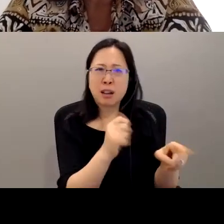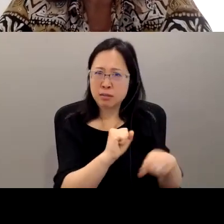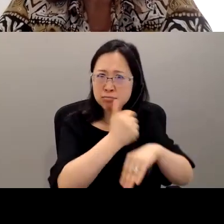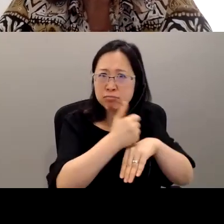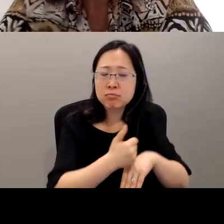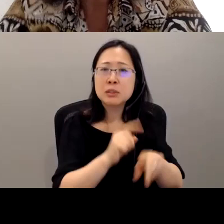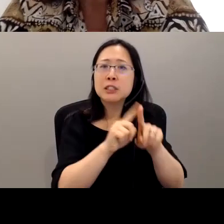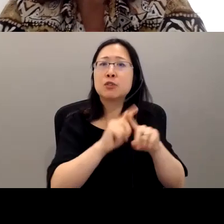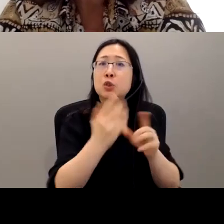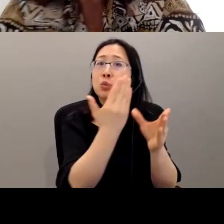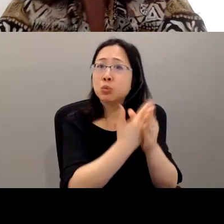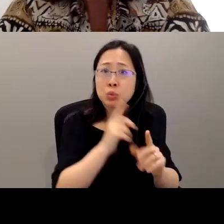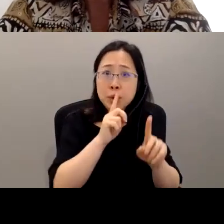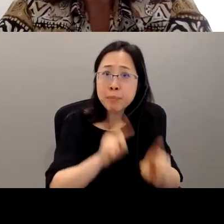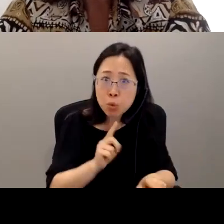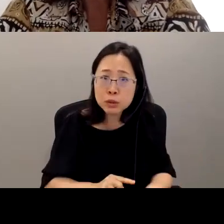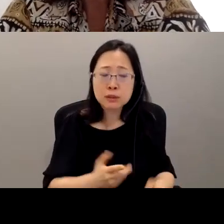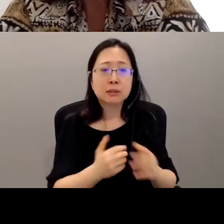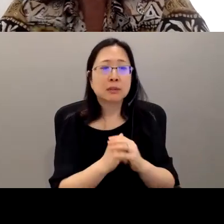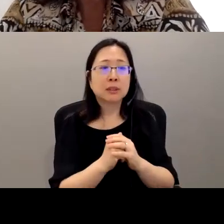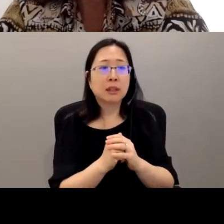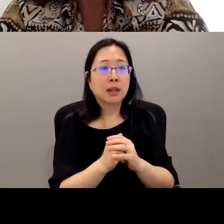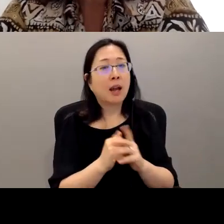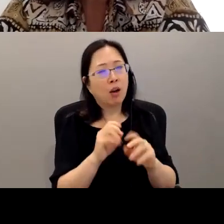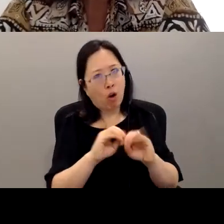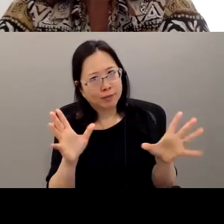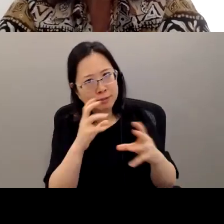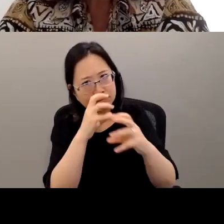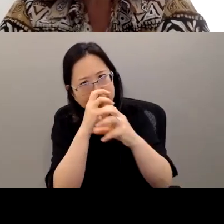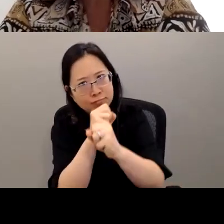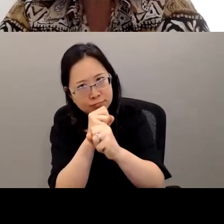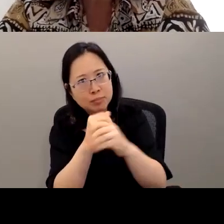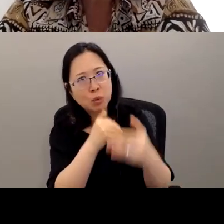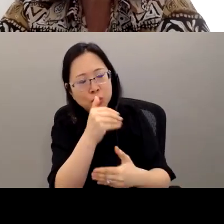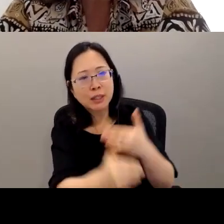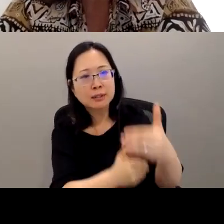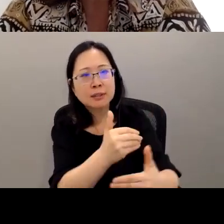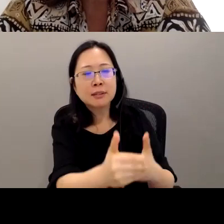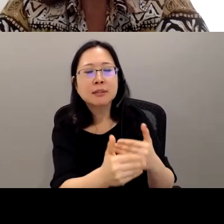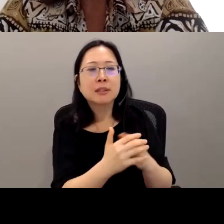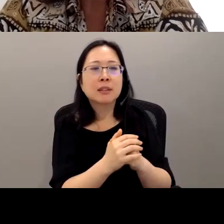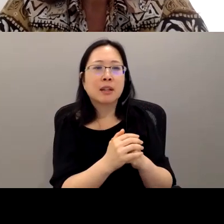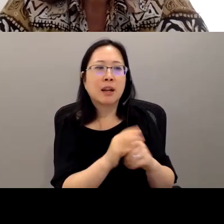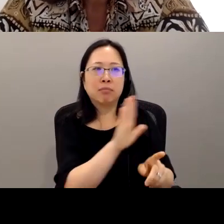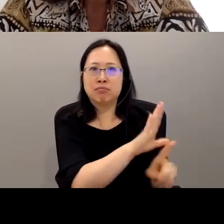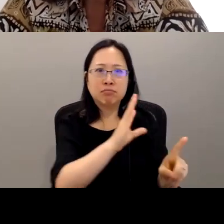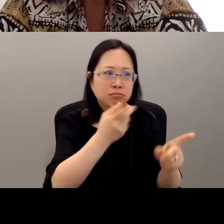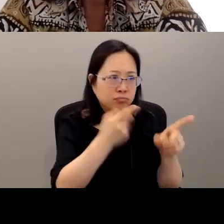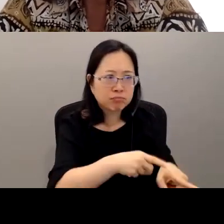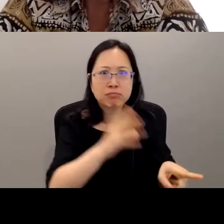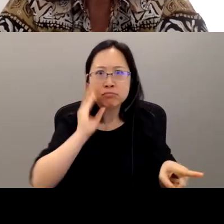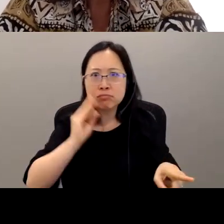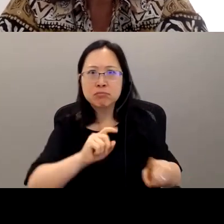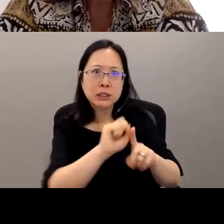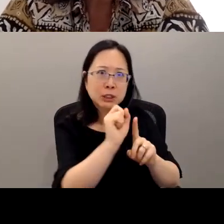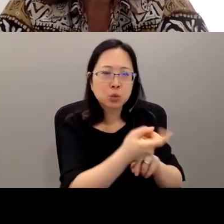as to how it is going. Obviously, it is a confidential process that people are going through. And so we